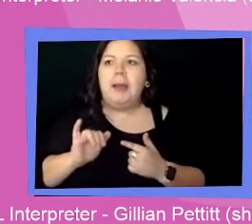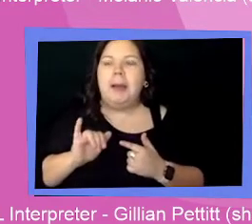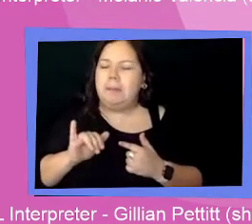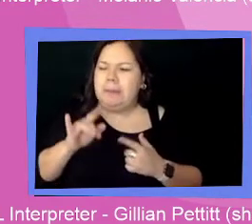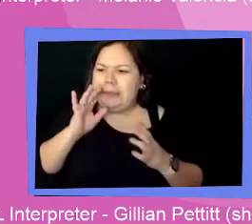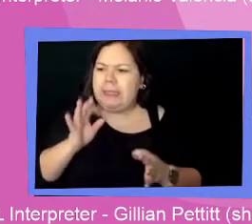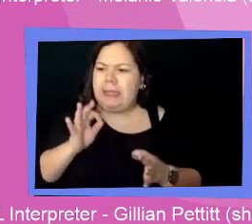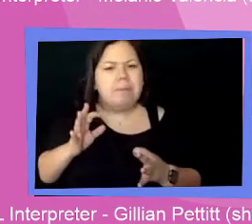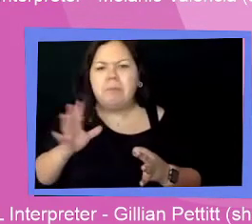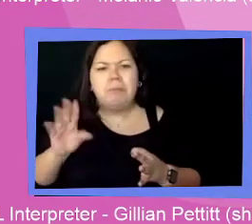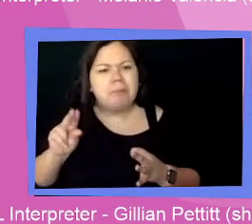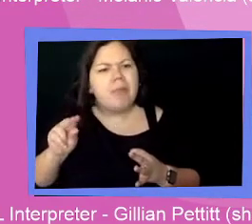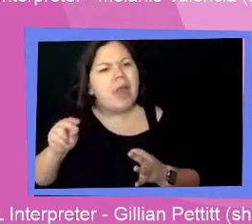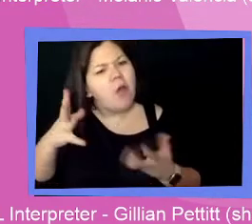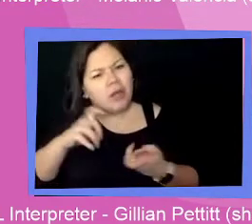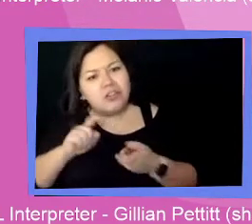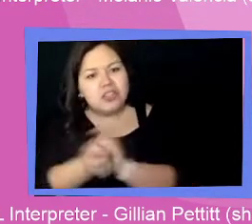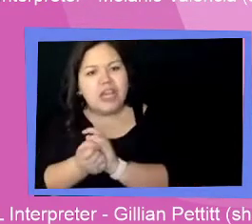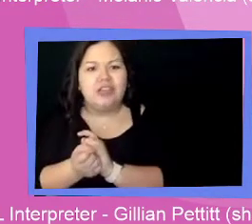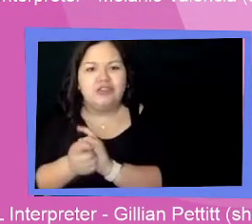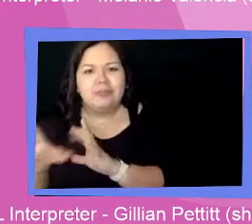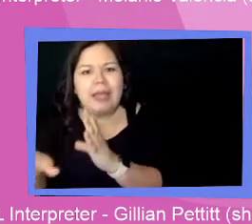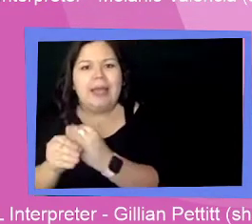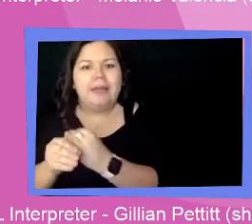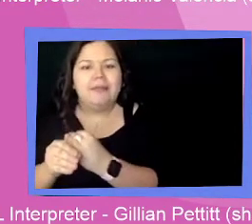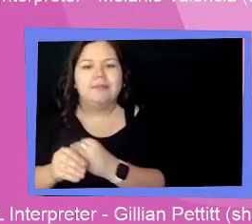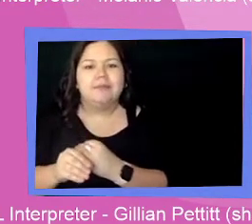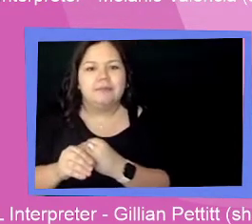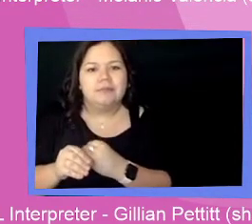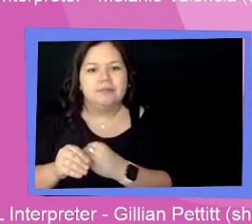shift to write my character